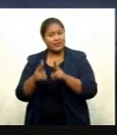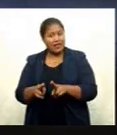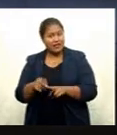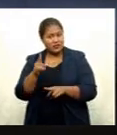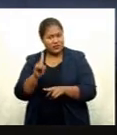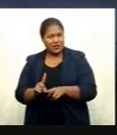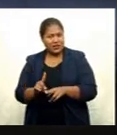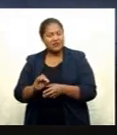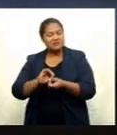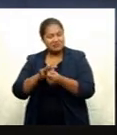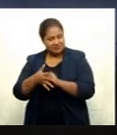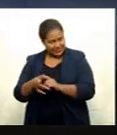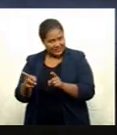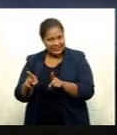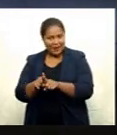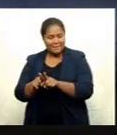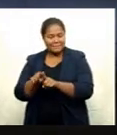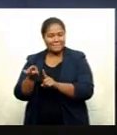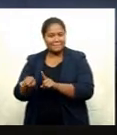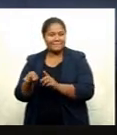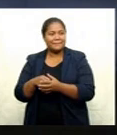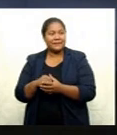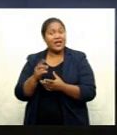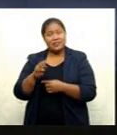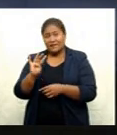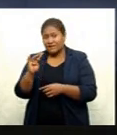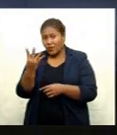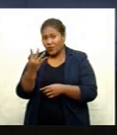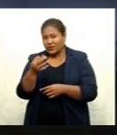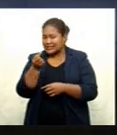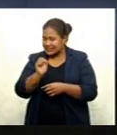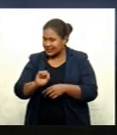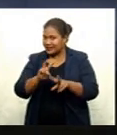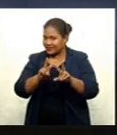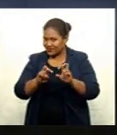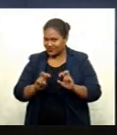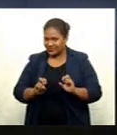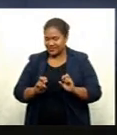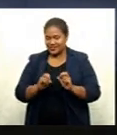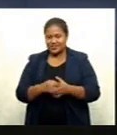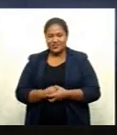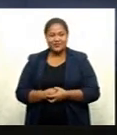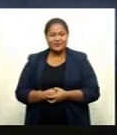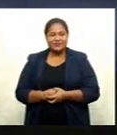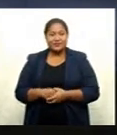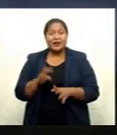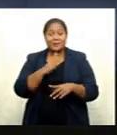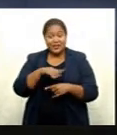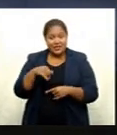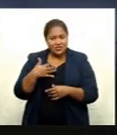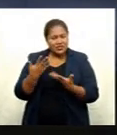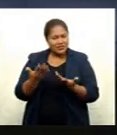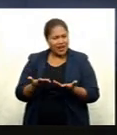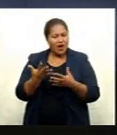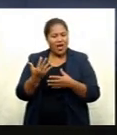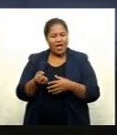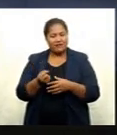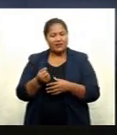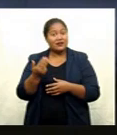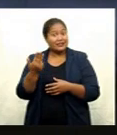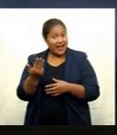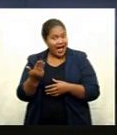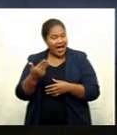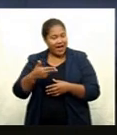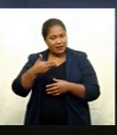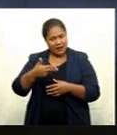today is COVID-19 related as well, while the 4th one is still under investigation. The ministry currently has 9 more